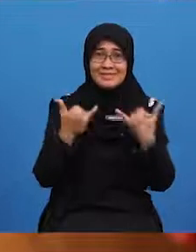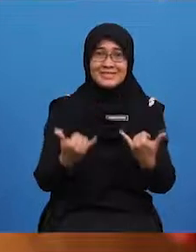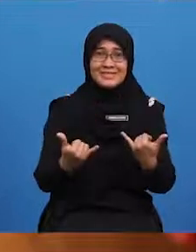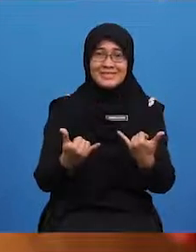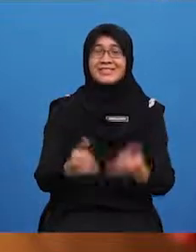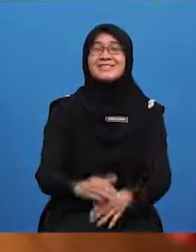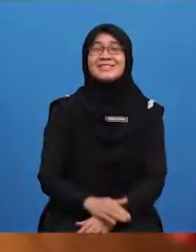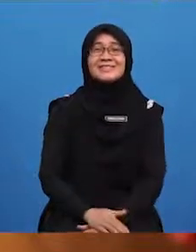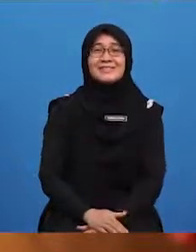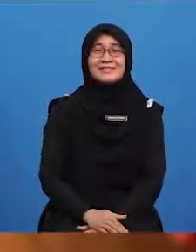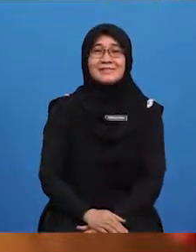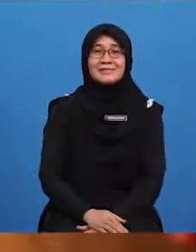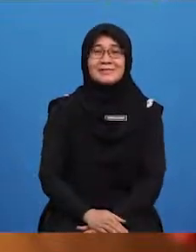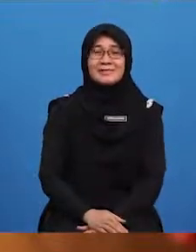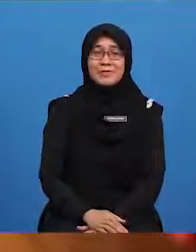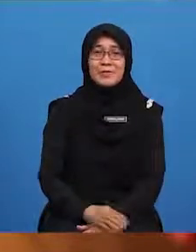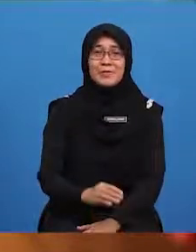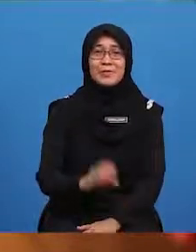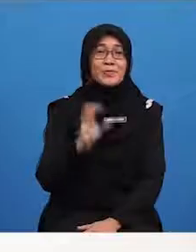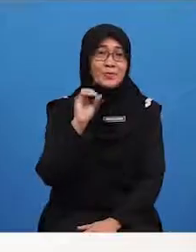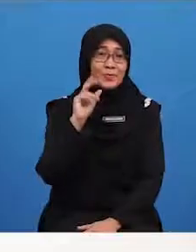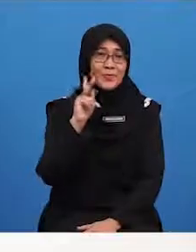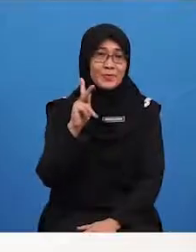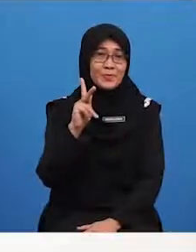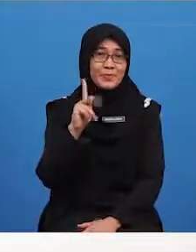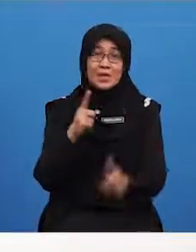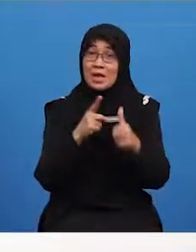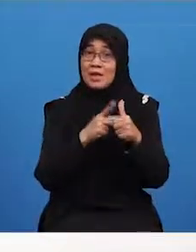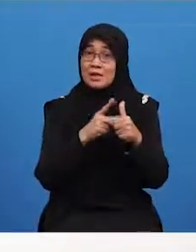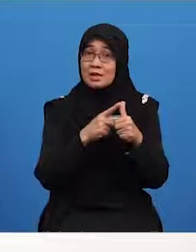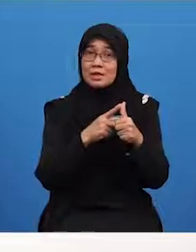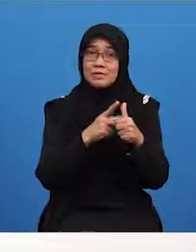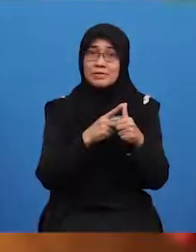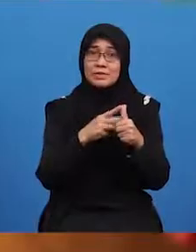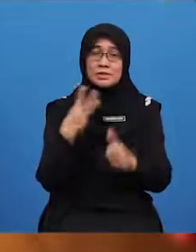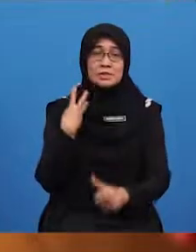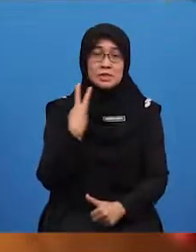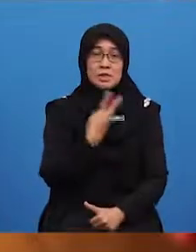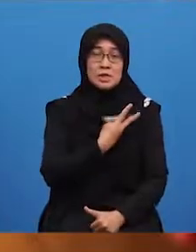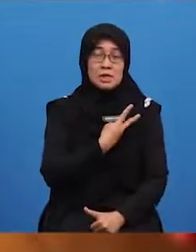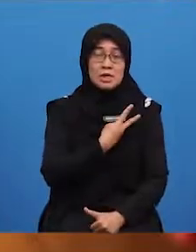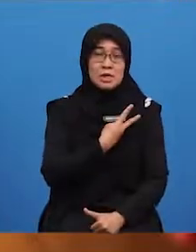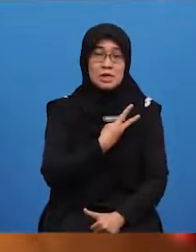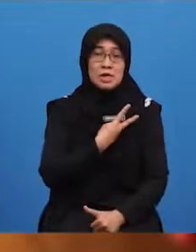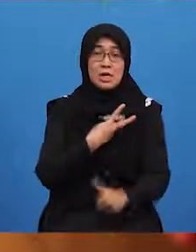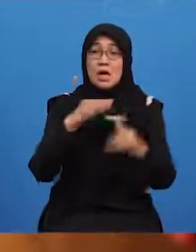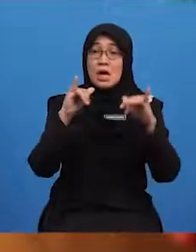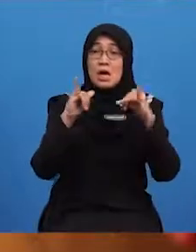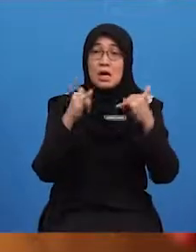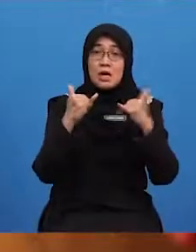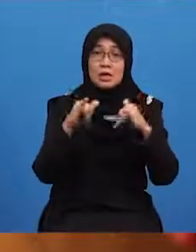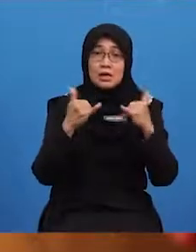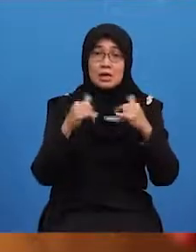Look, I'm sweating already. Haha. Yes, I can see that. All right, Yolo. First